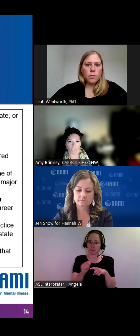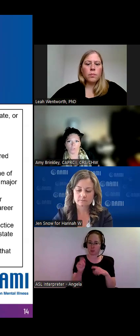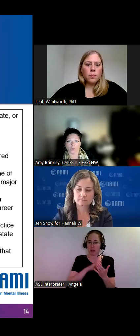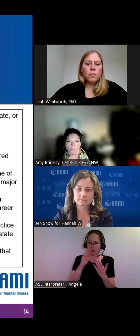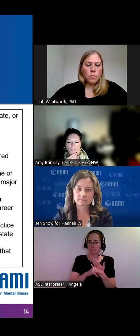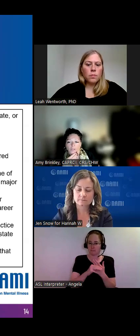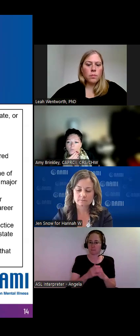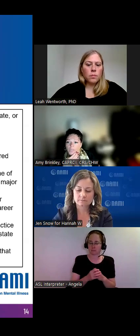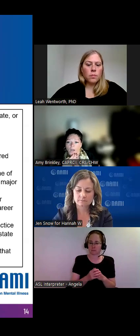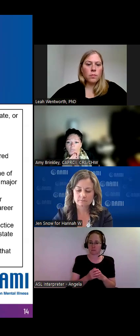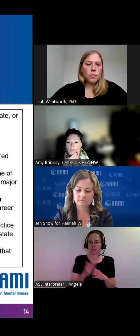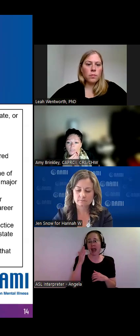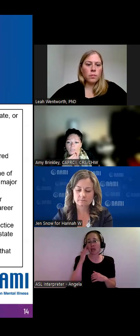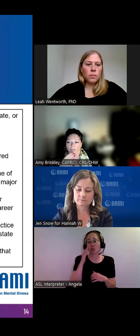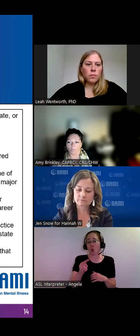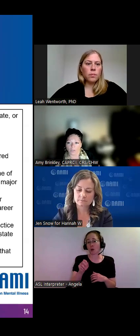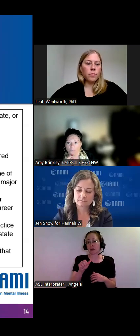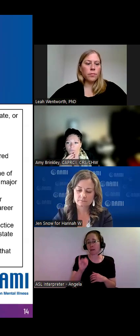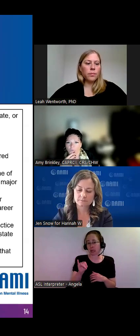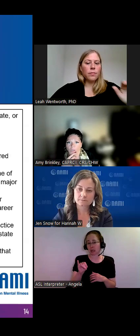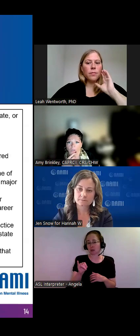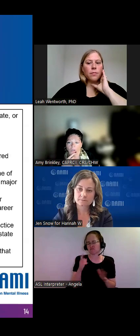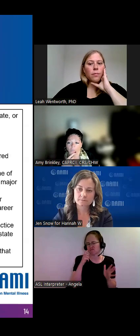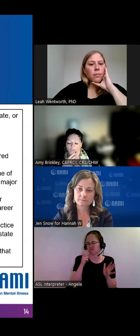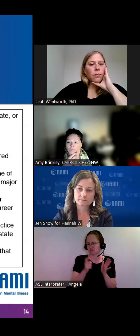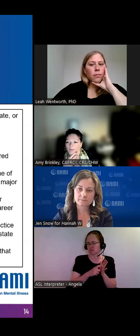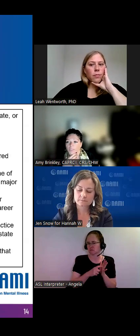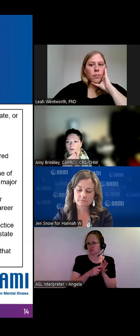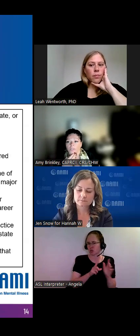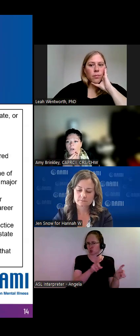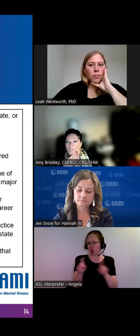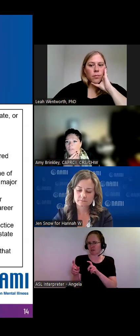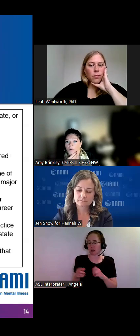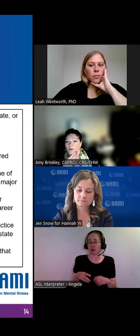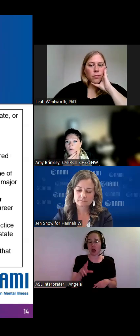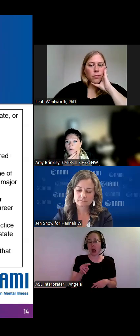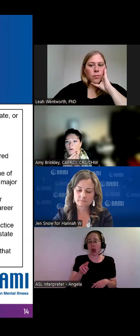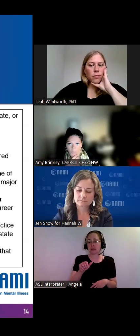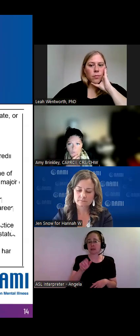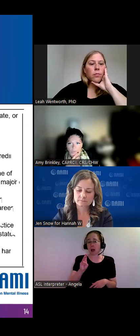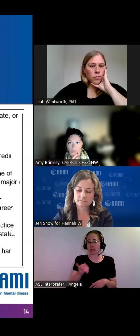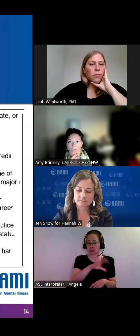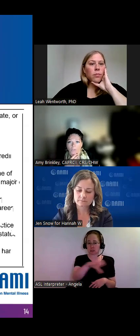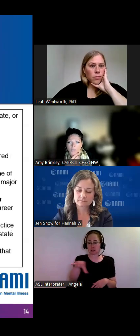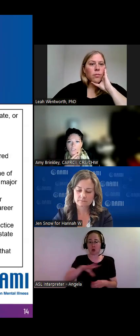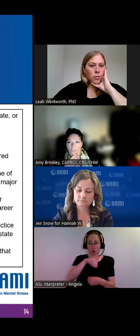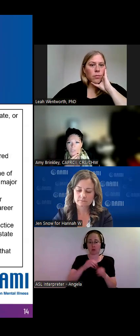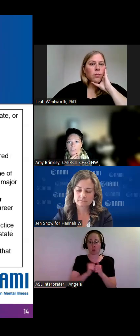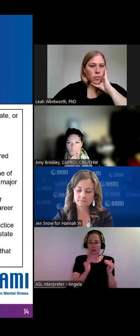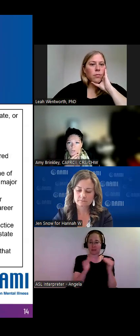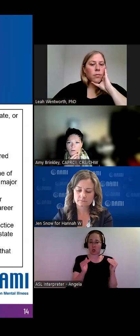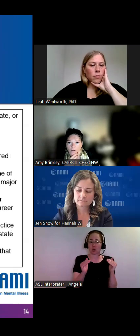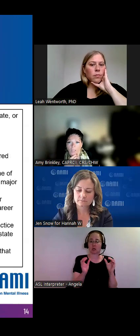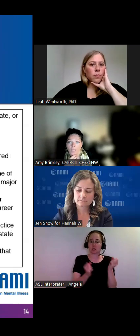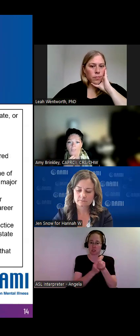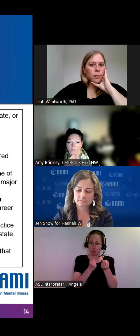curriculum. So I know that NAMIs, and we saw through the survey, we saw that NAMIs are actually in the peer support credentialing space